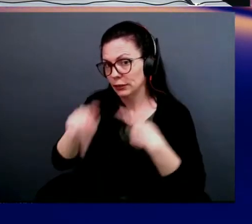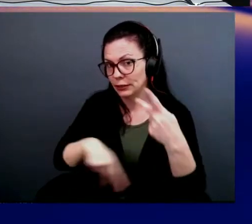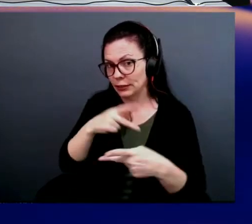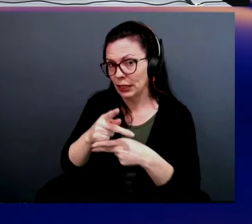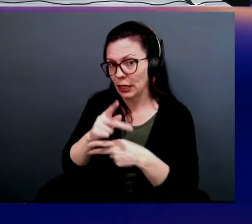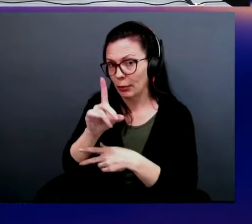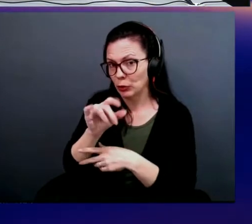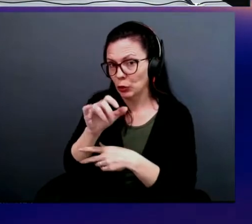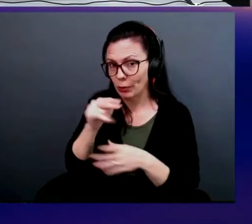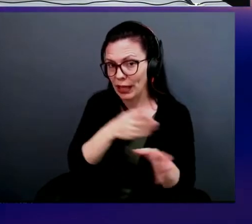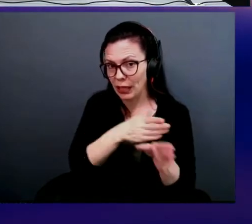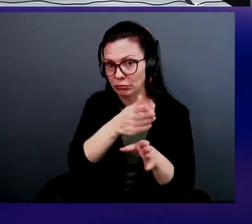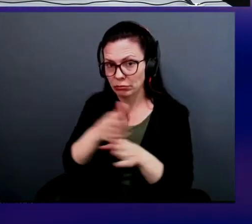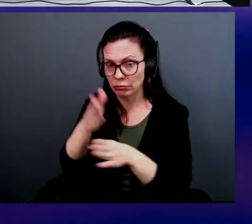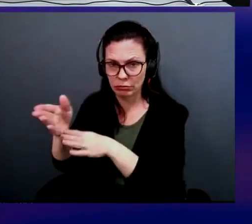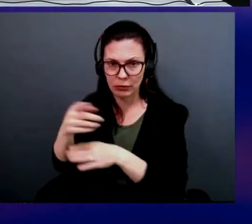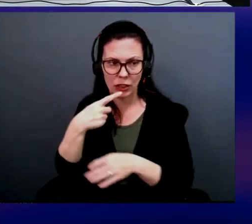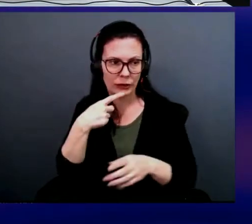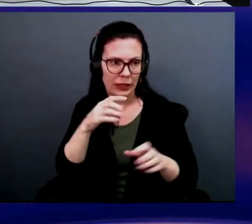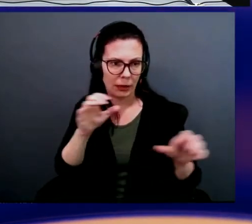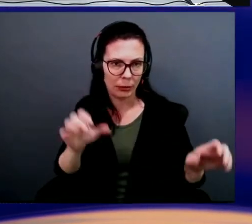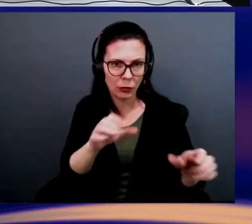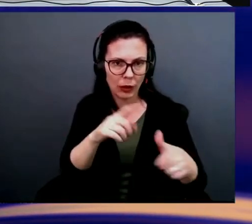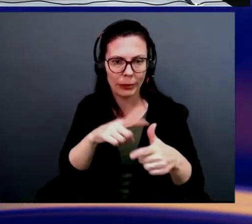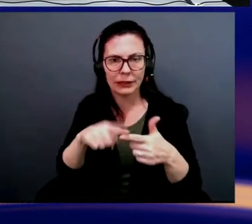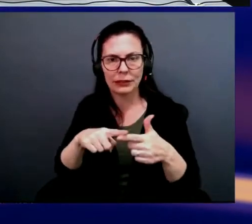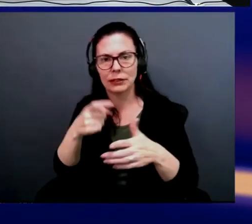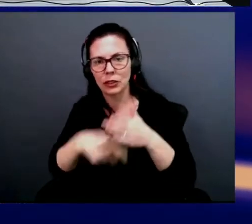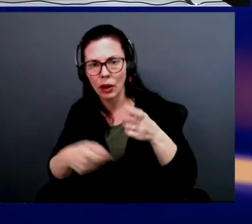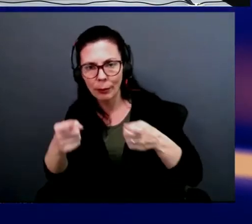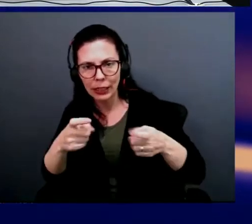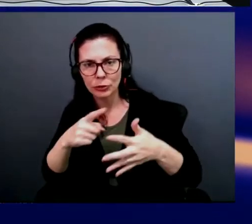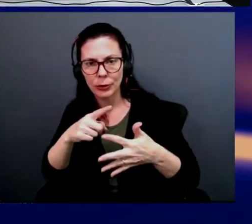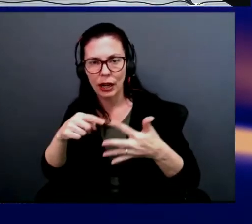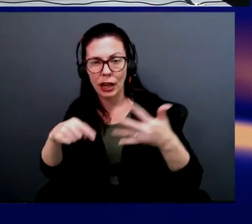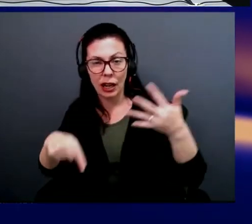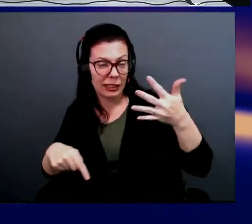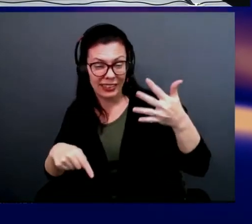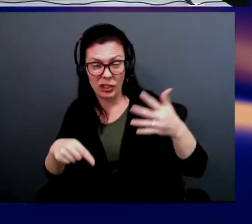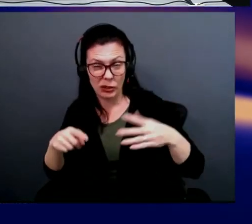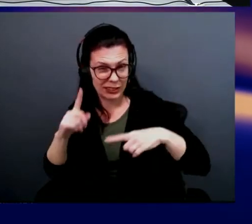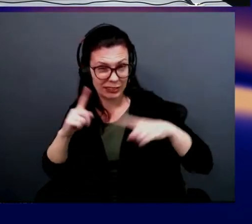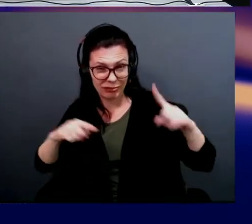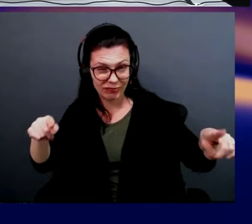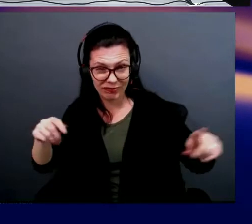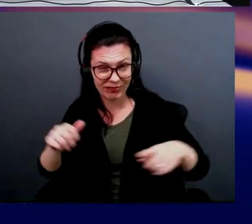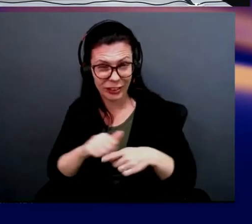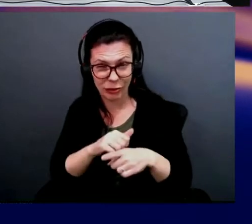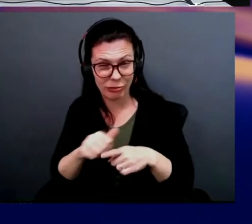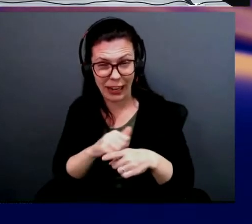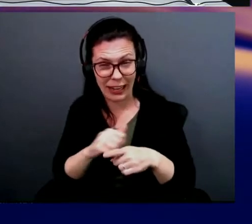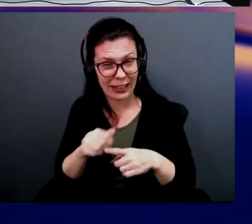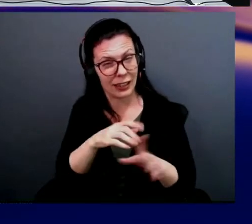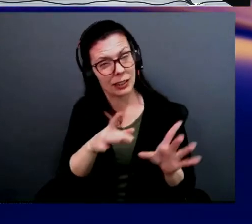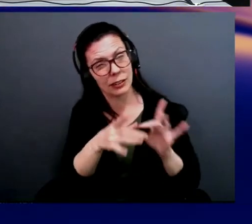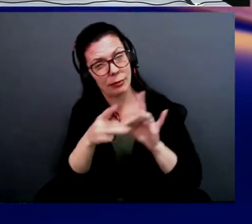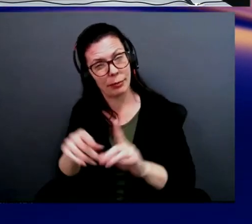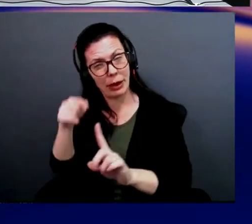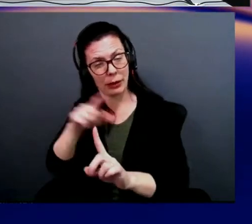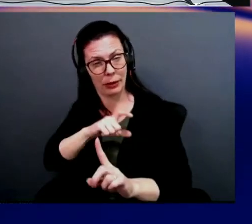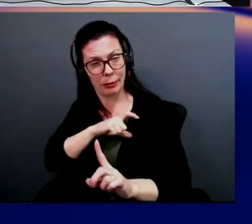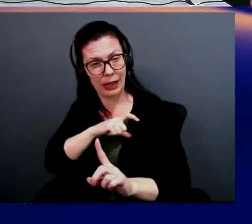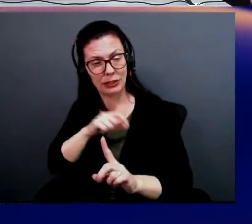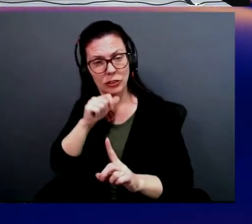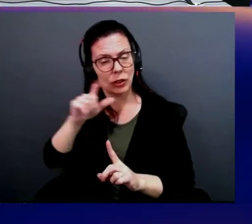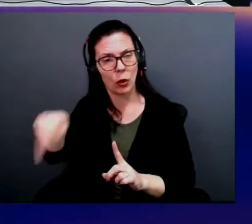mentioned performance, cost management, et cetera, et cetera. So it's a whole range of training that go towards the badge, not just one thing of like, what